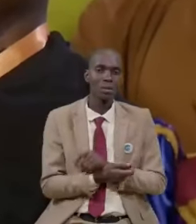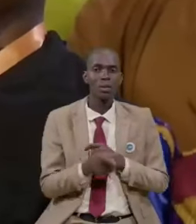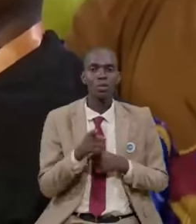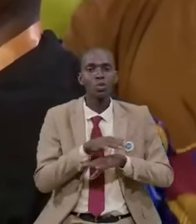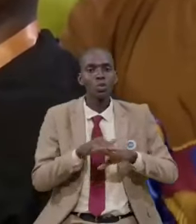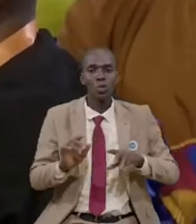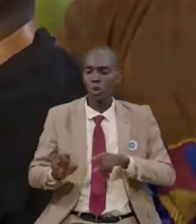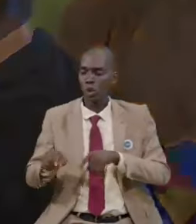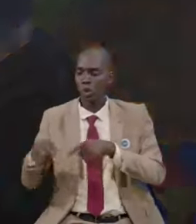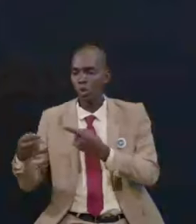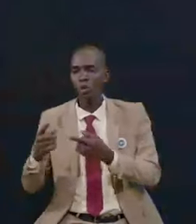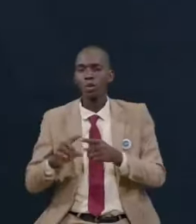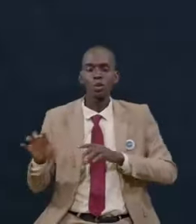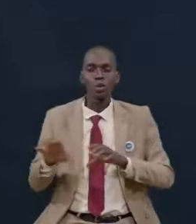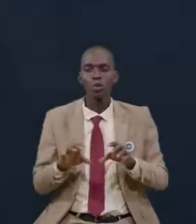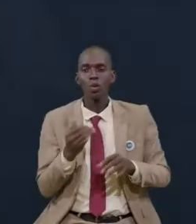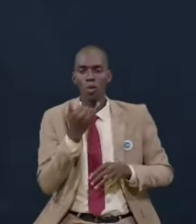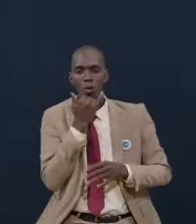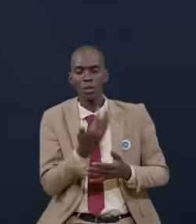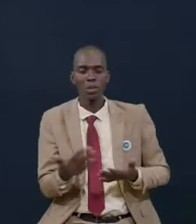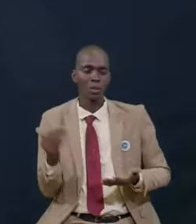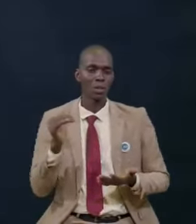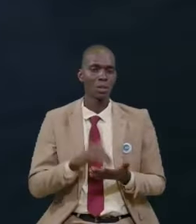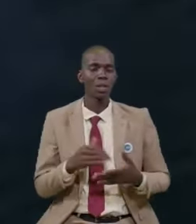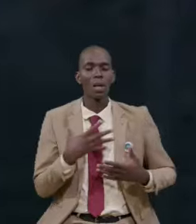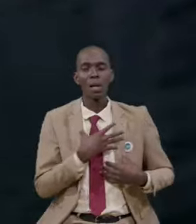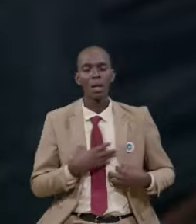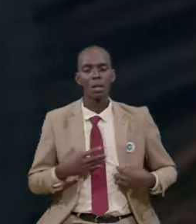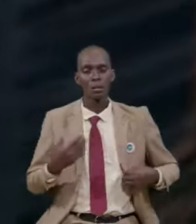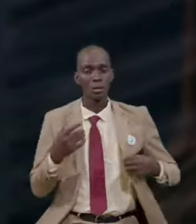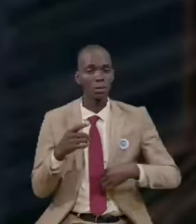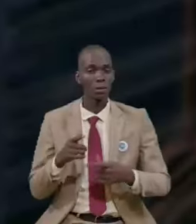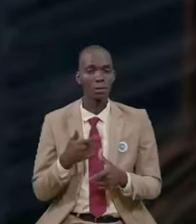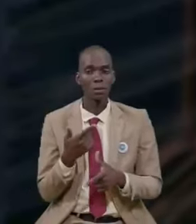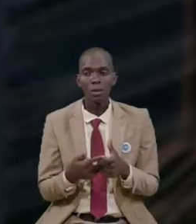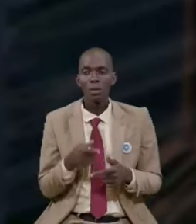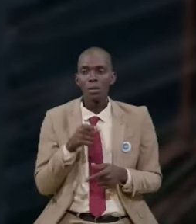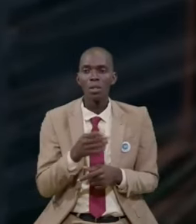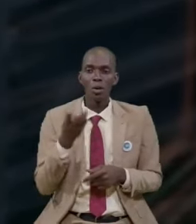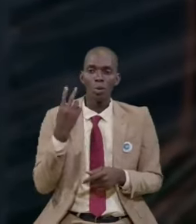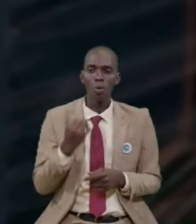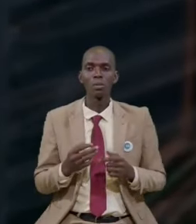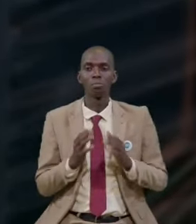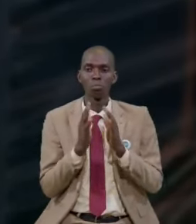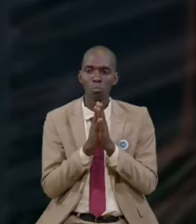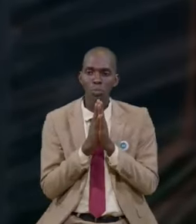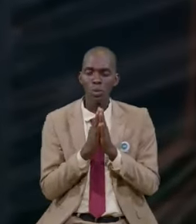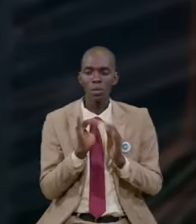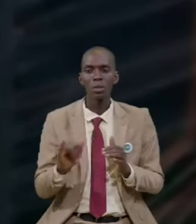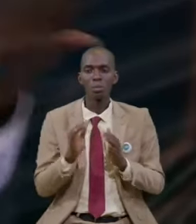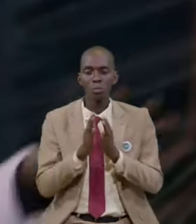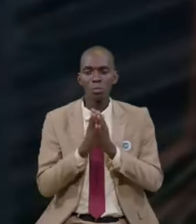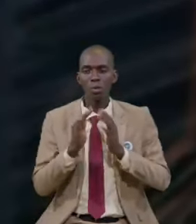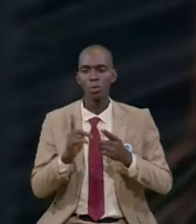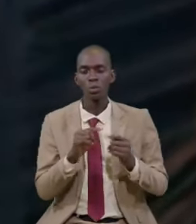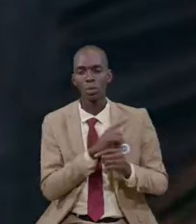anymore. And then he stayed. He was praying to the Lord. He never did that before. All he